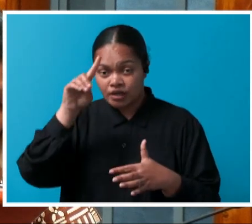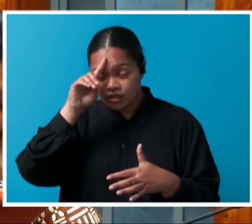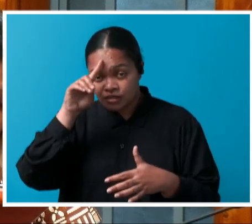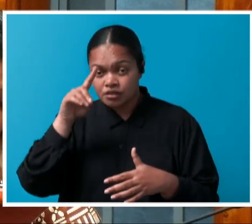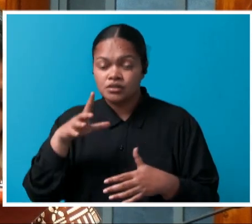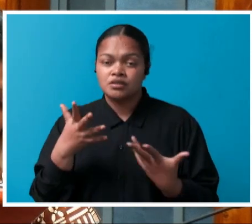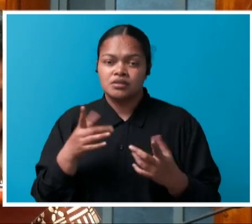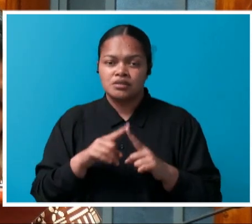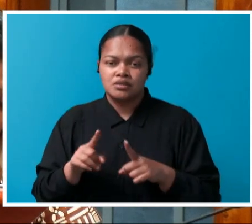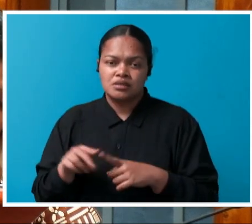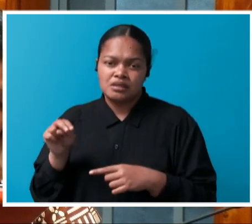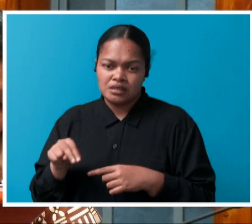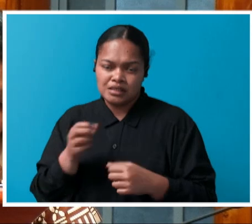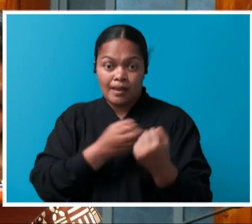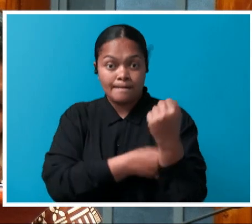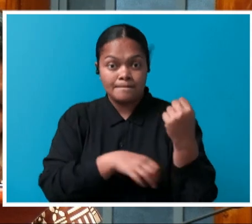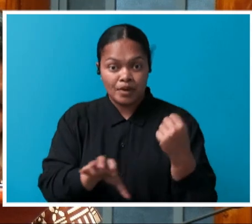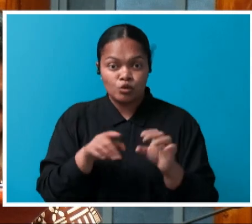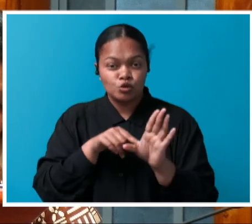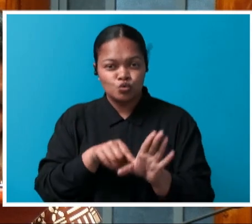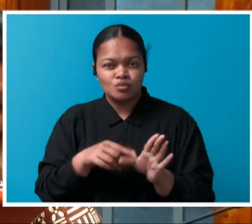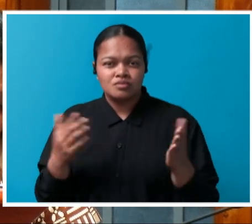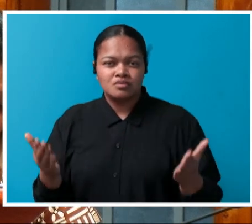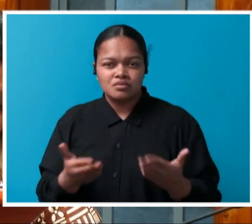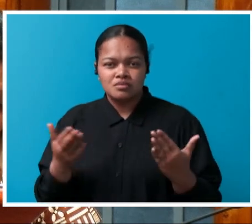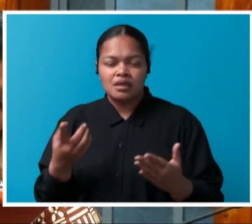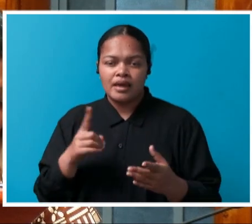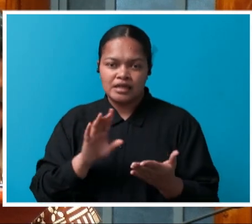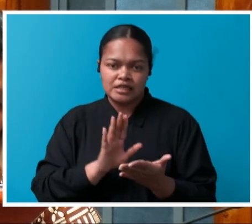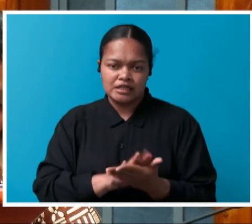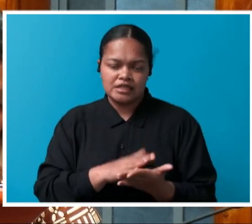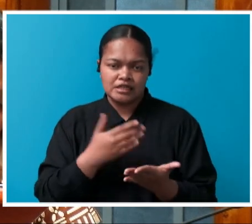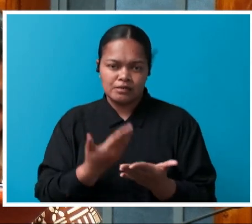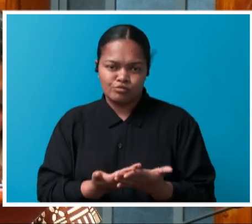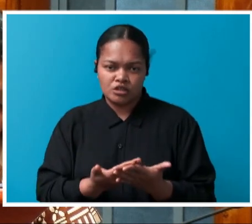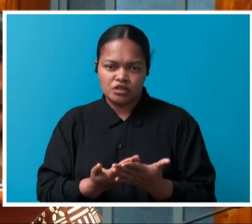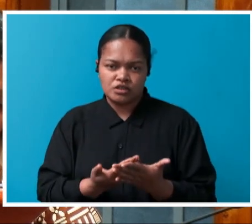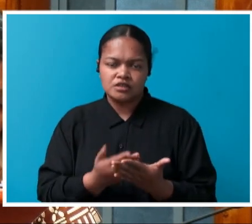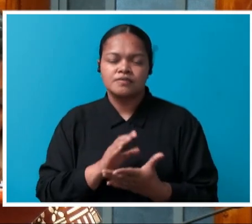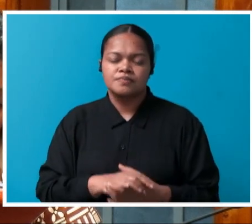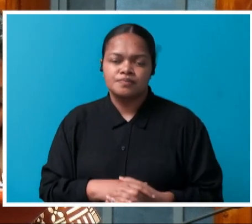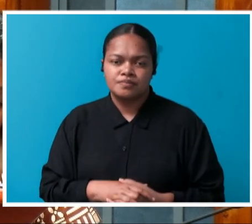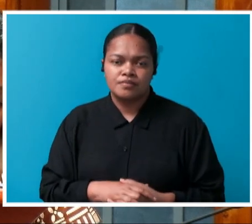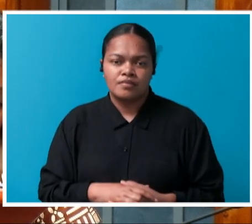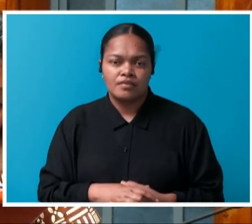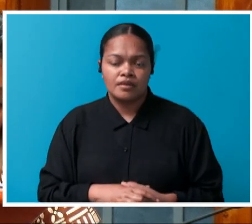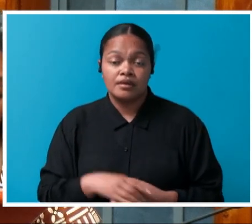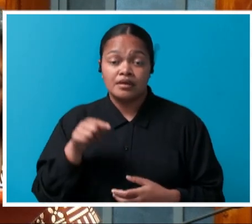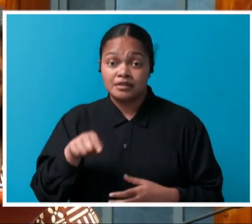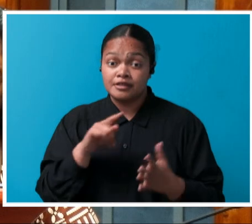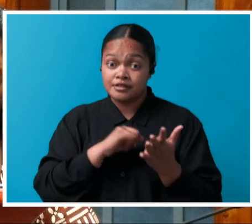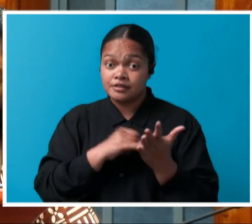market needs, empowering youth, innovation, and interpretation. Mr. Speaker, sir, this initiative has